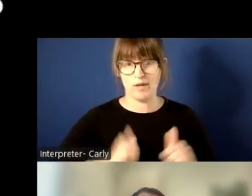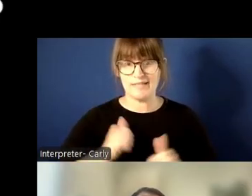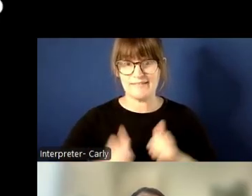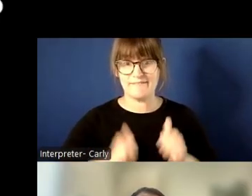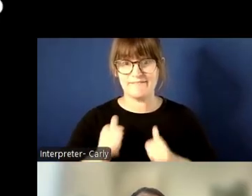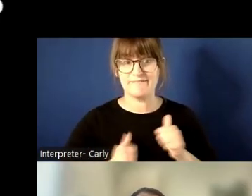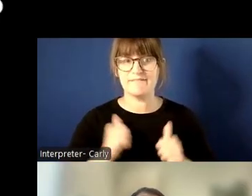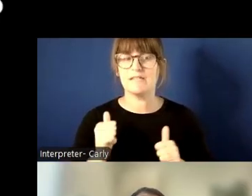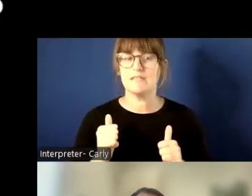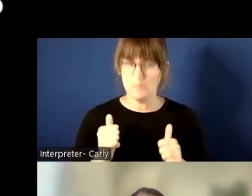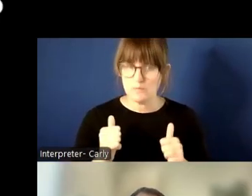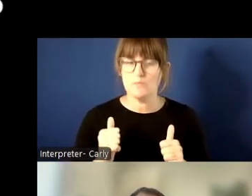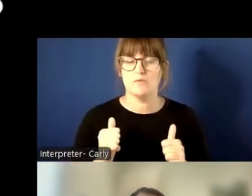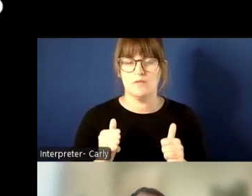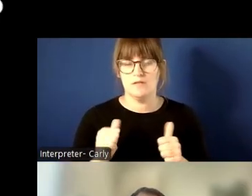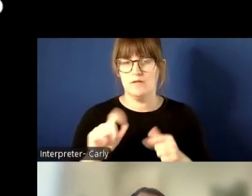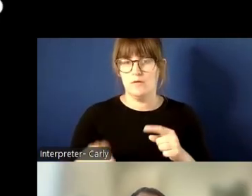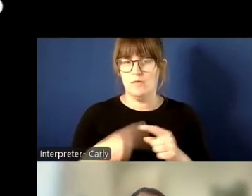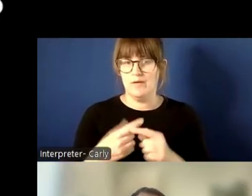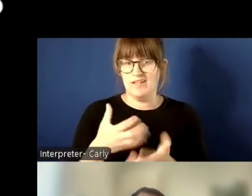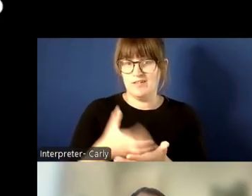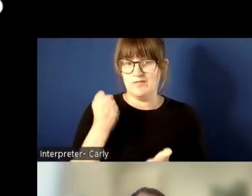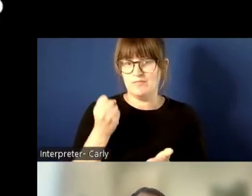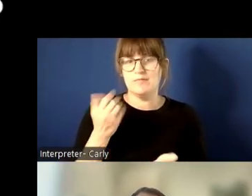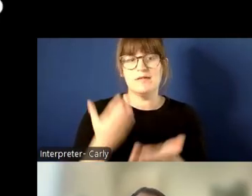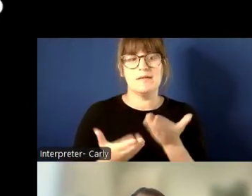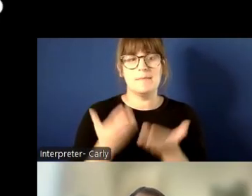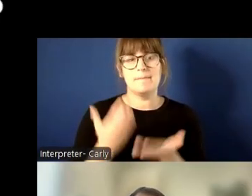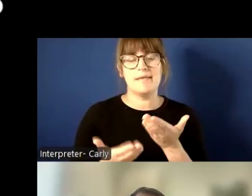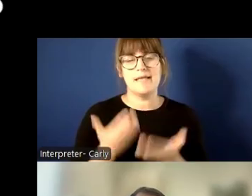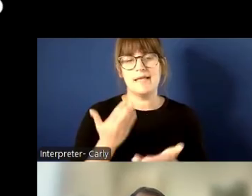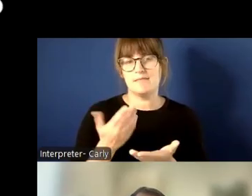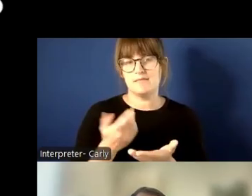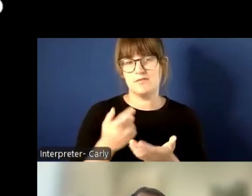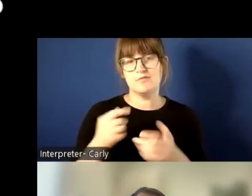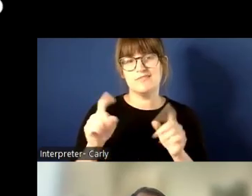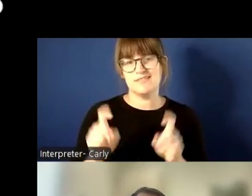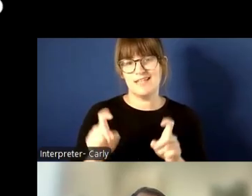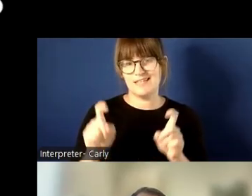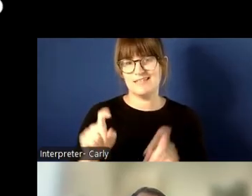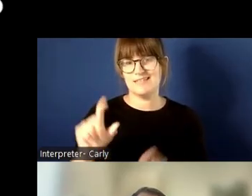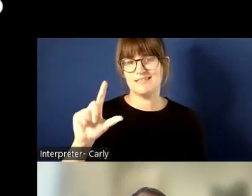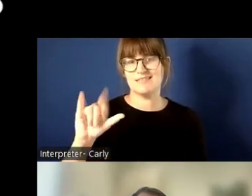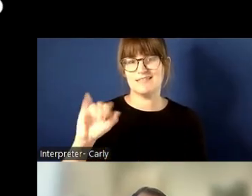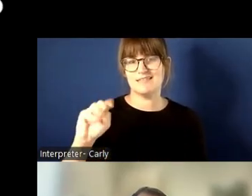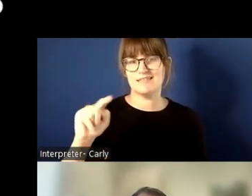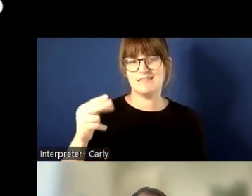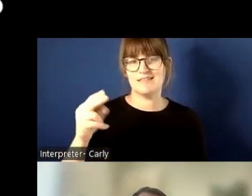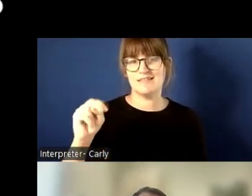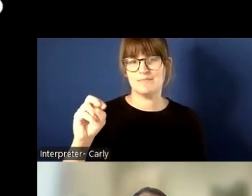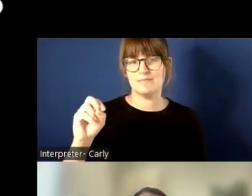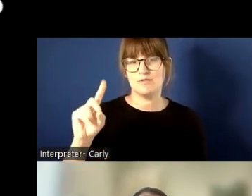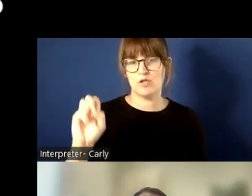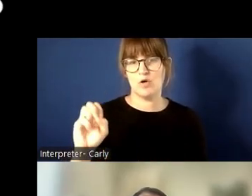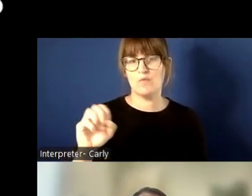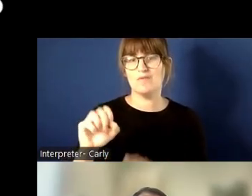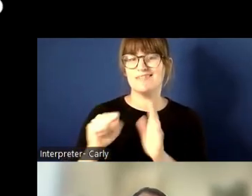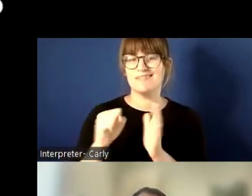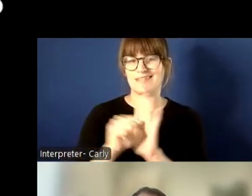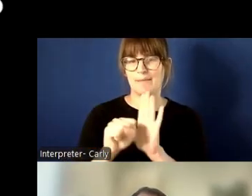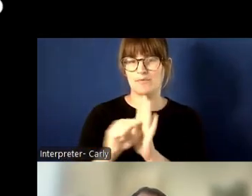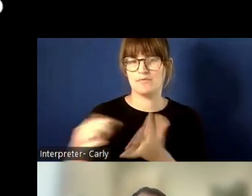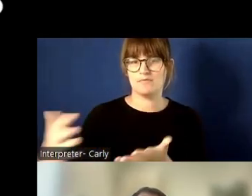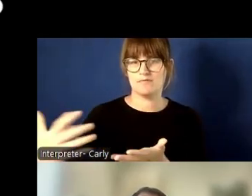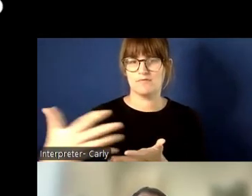you do the surgery to take out the margins, you may right away do a lymph node sampling, which is called a sentinel lymph node biopsy. So basically what you're